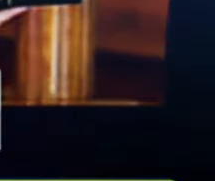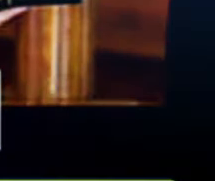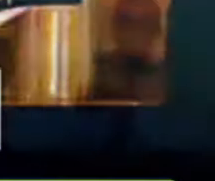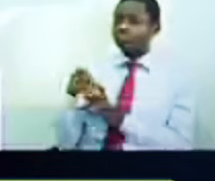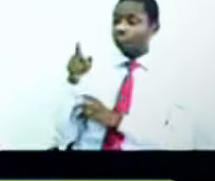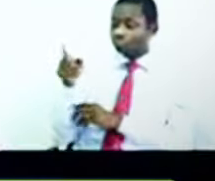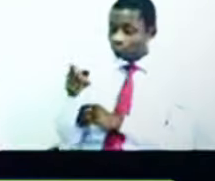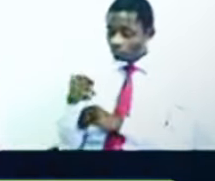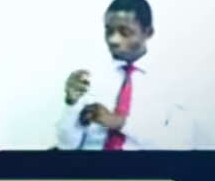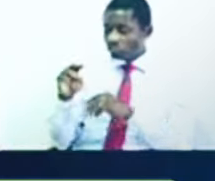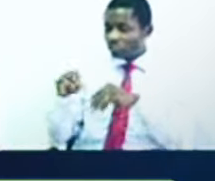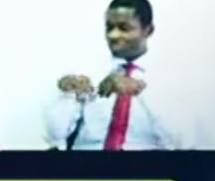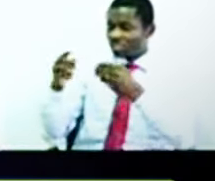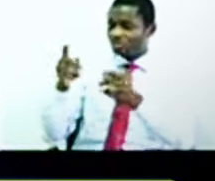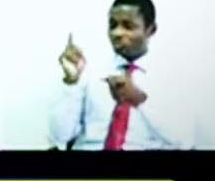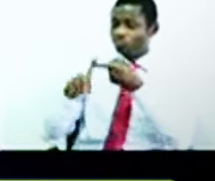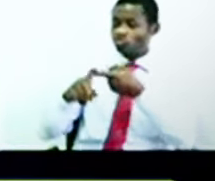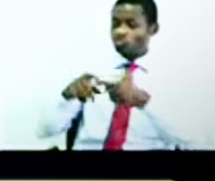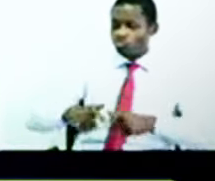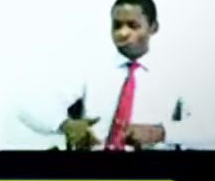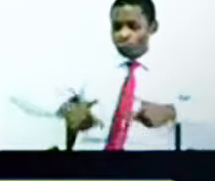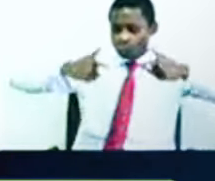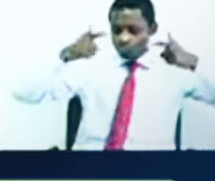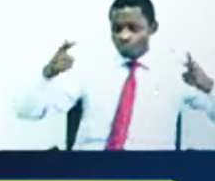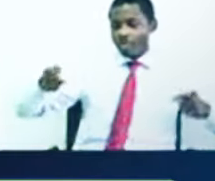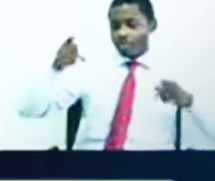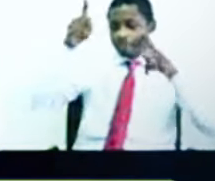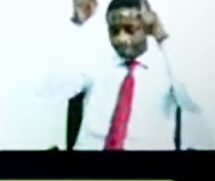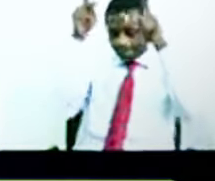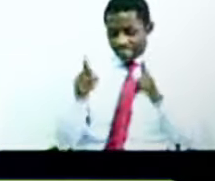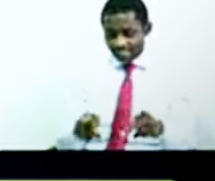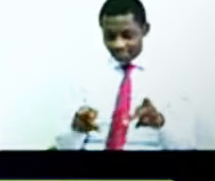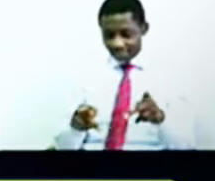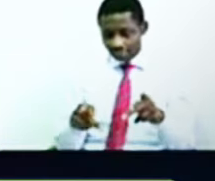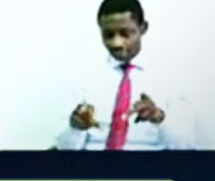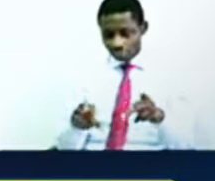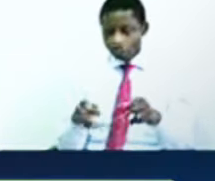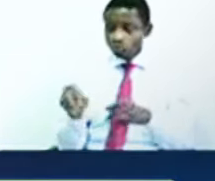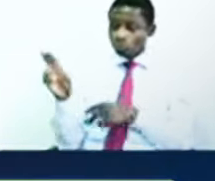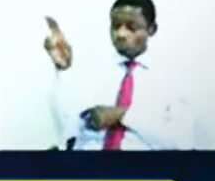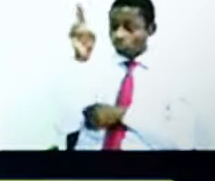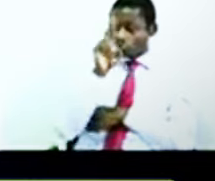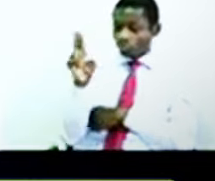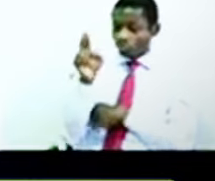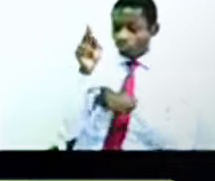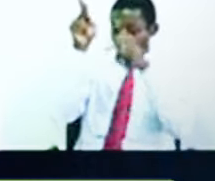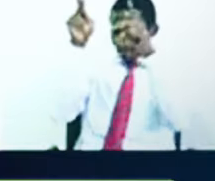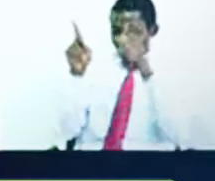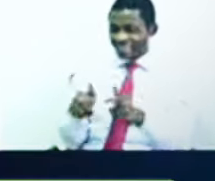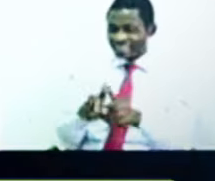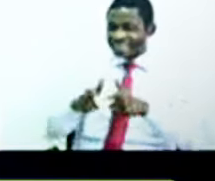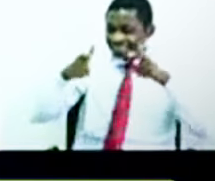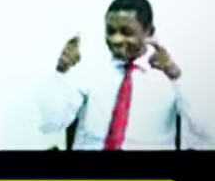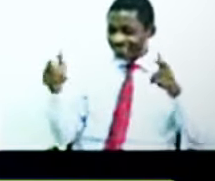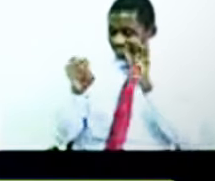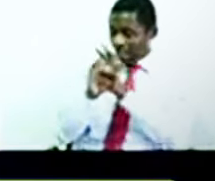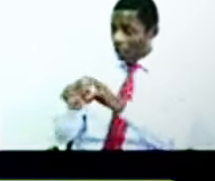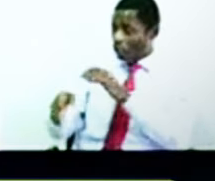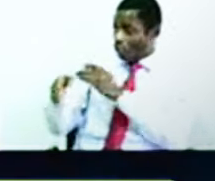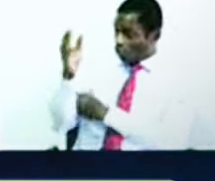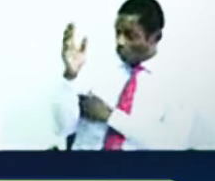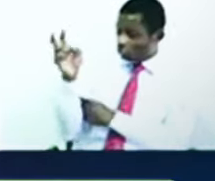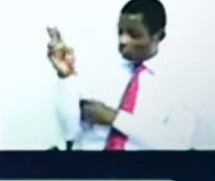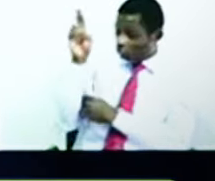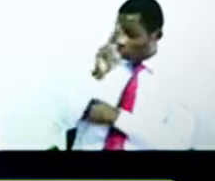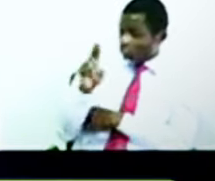or to someone or to a revered person. What the onyami bi Anansu se onipe bia obo nmunyam